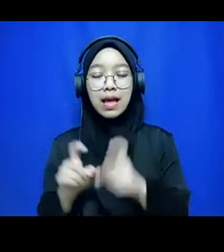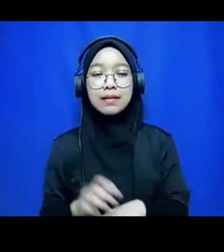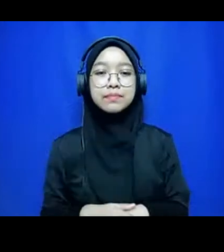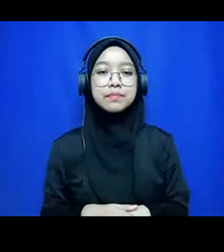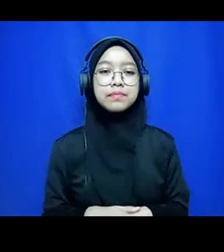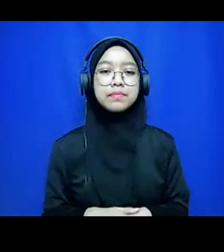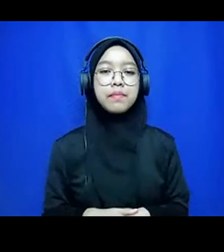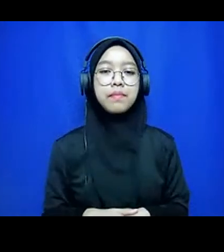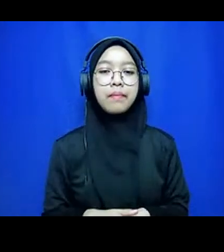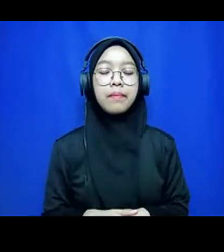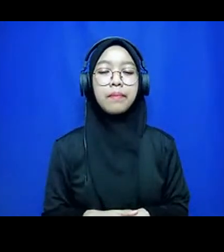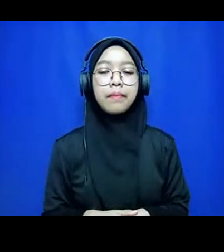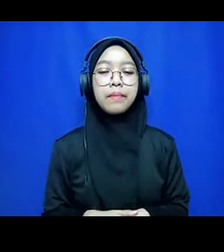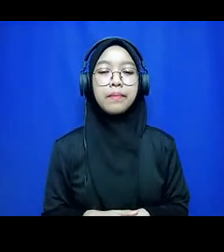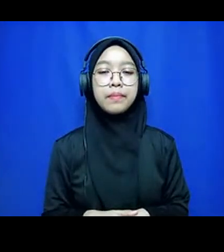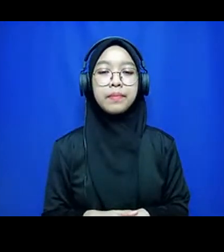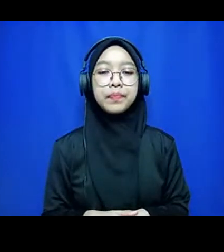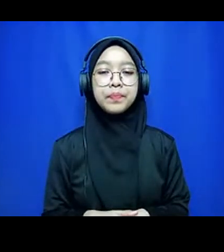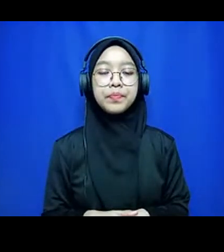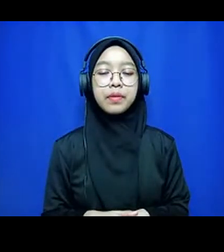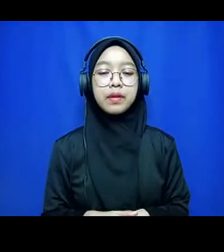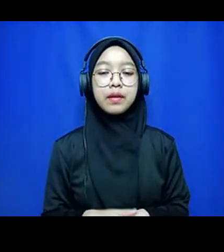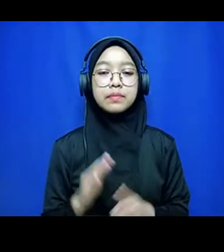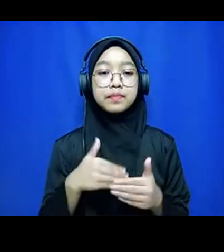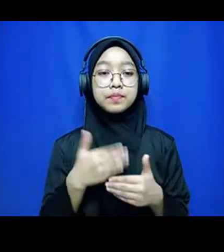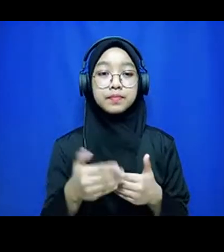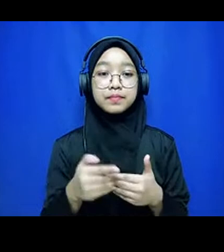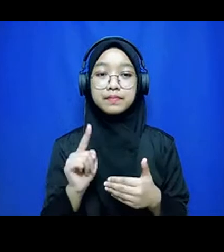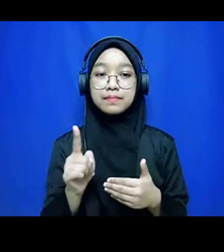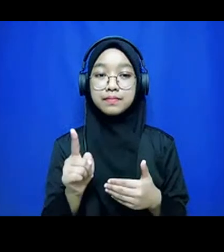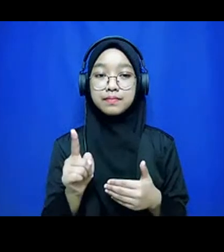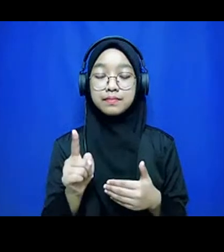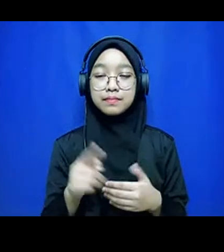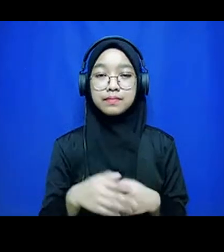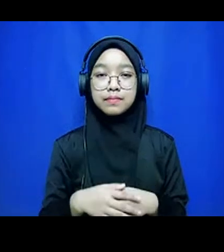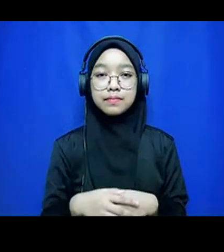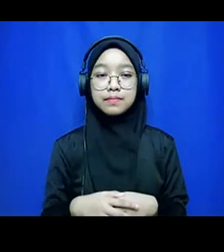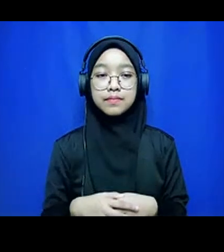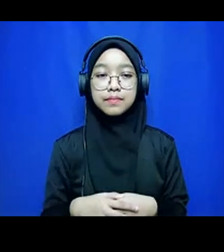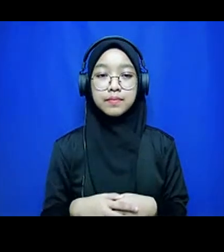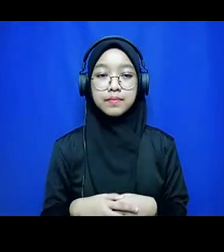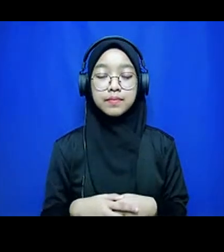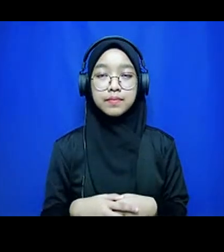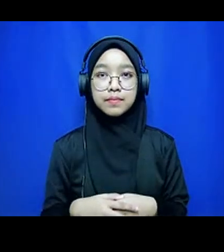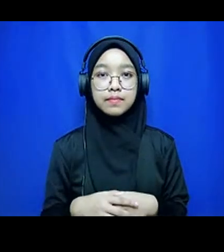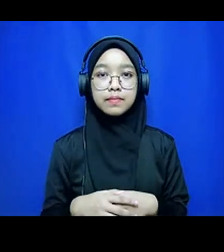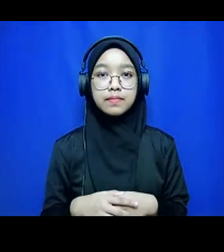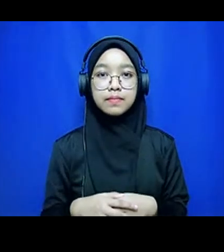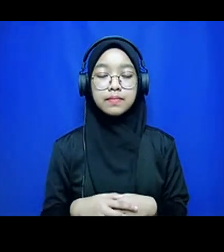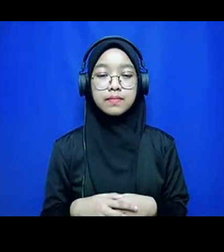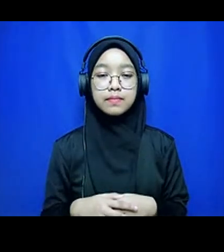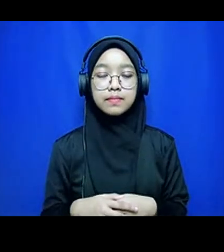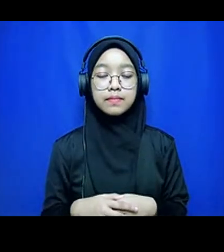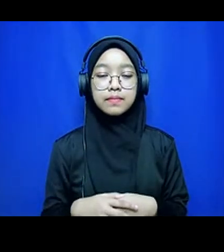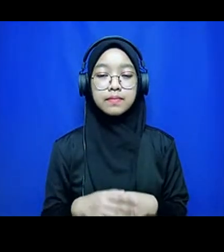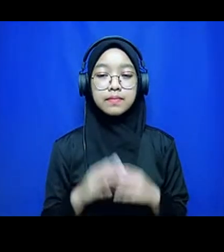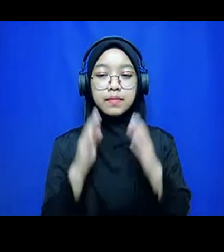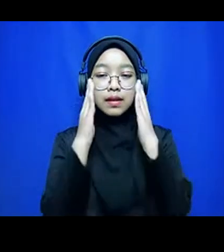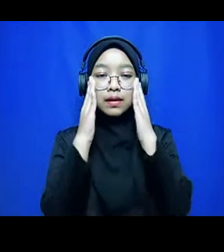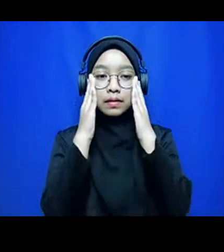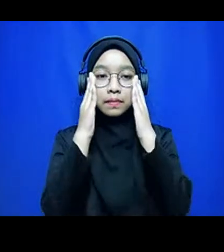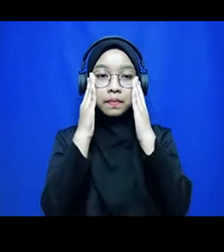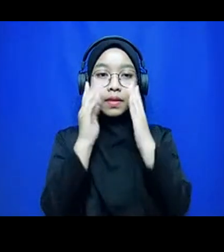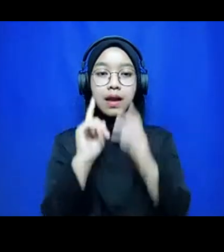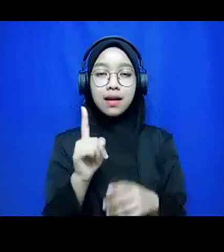there is 2 questions actually in Q&A column, but the first